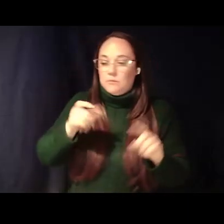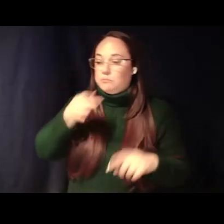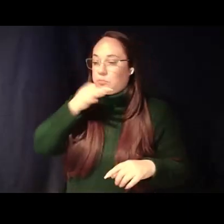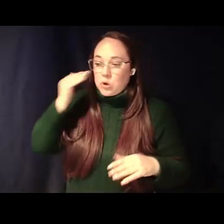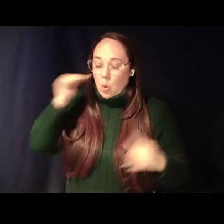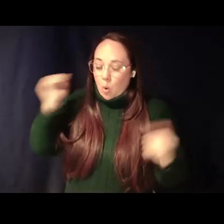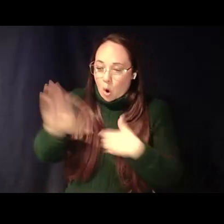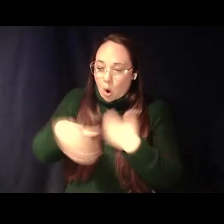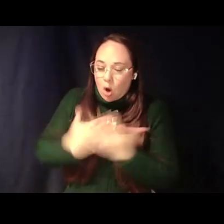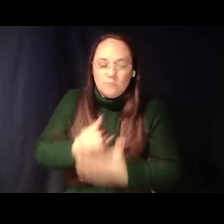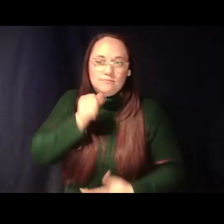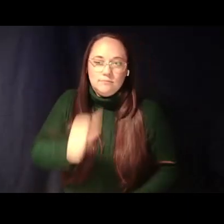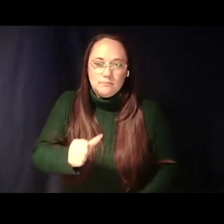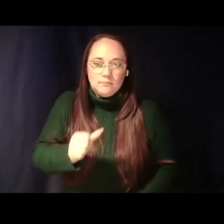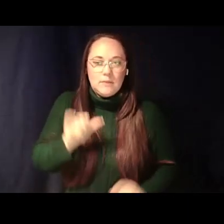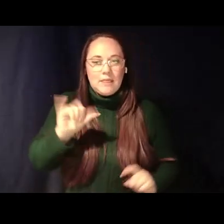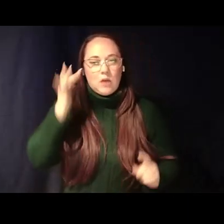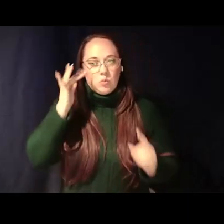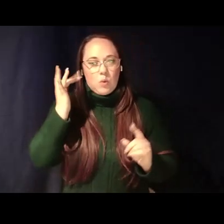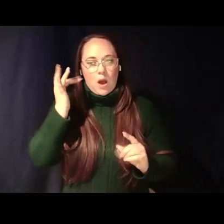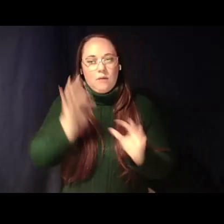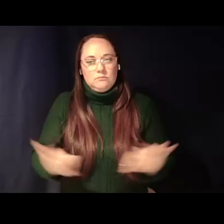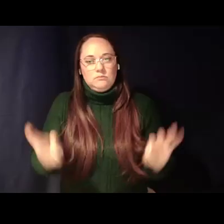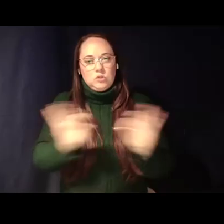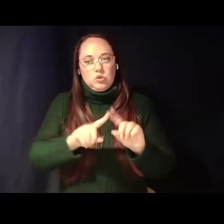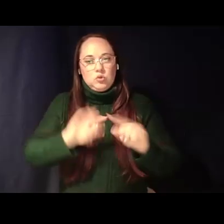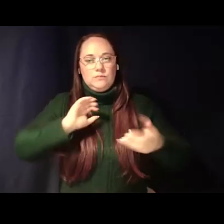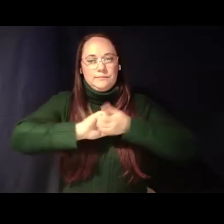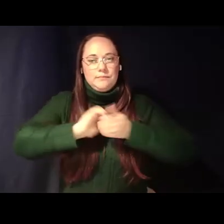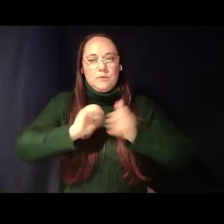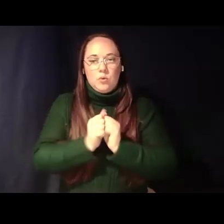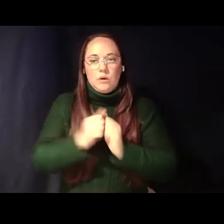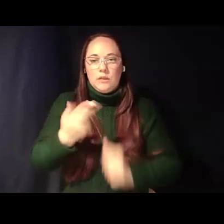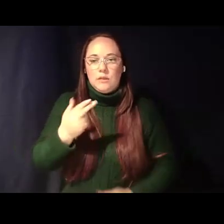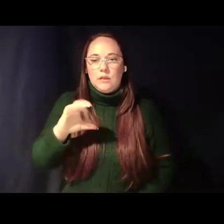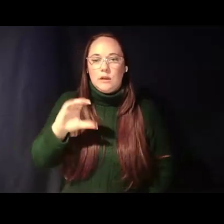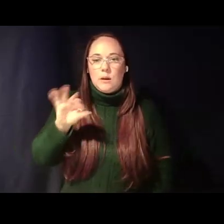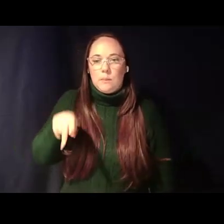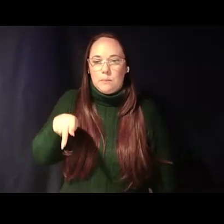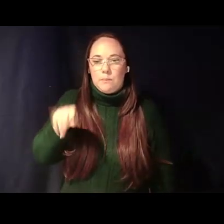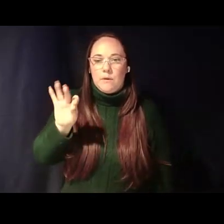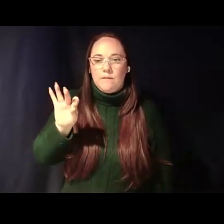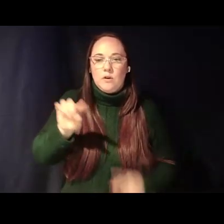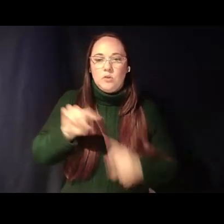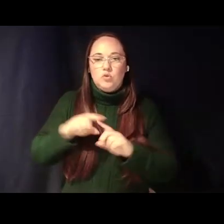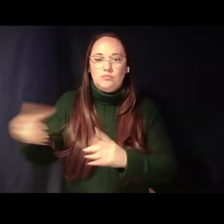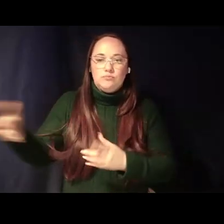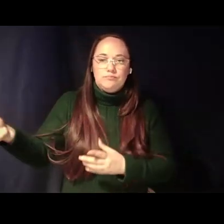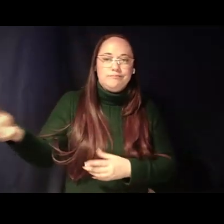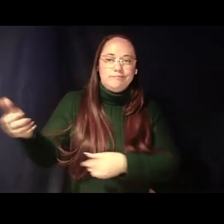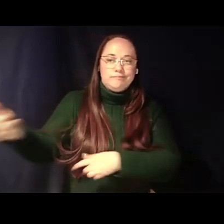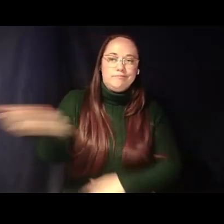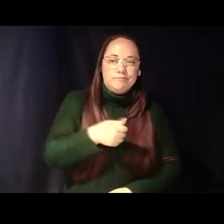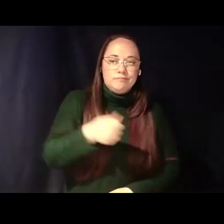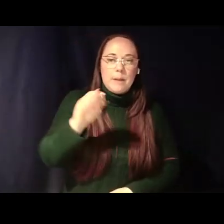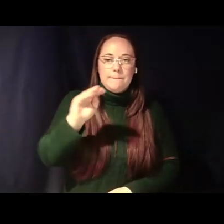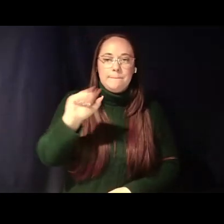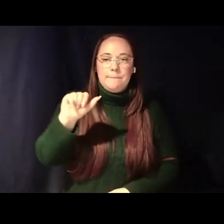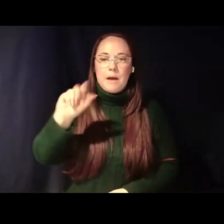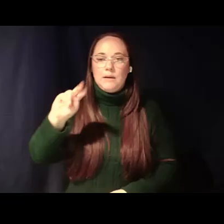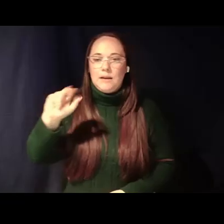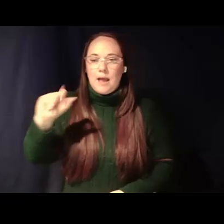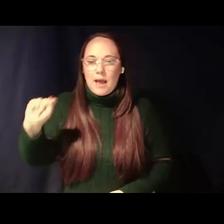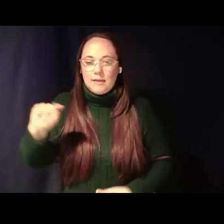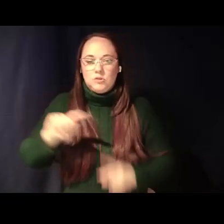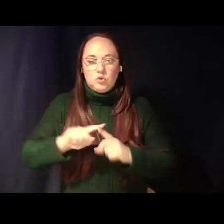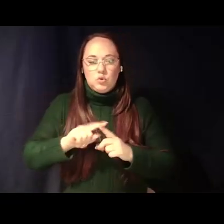was really important in partnership with HCPUF to bring in Manat to be able to get an outside perspective on the work